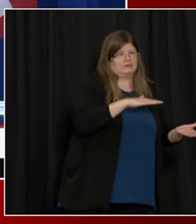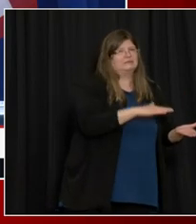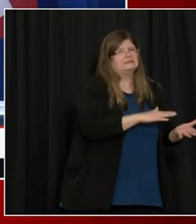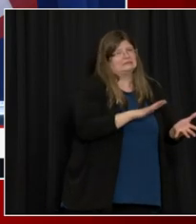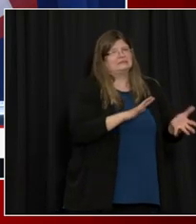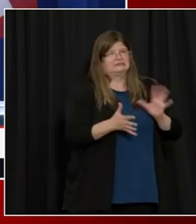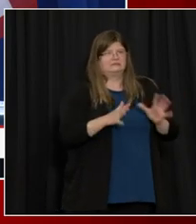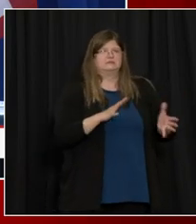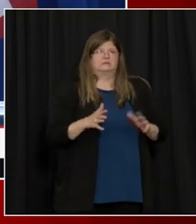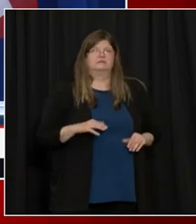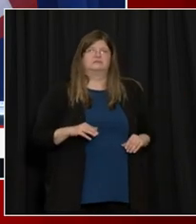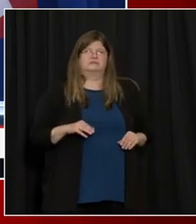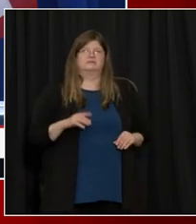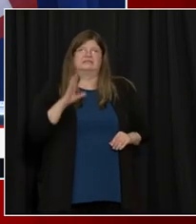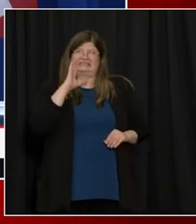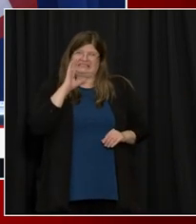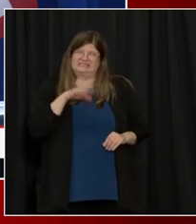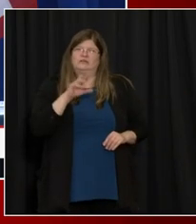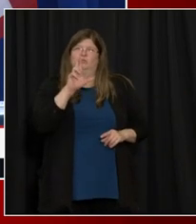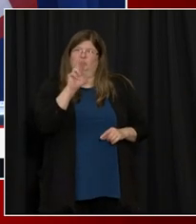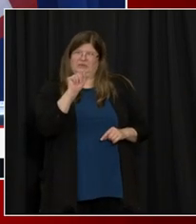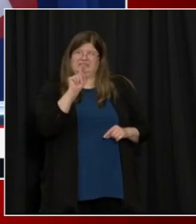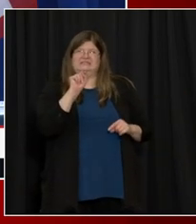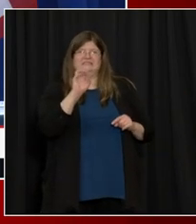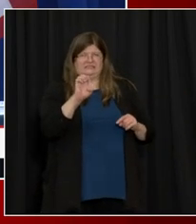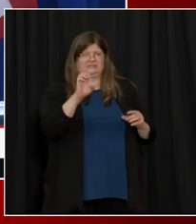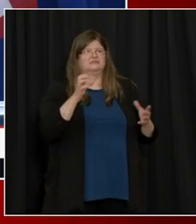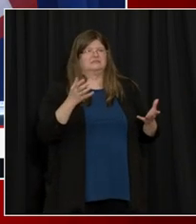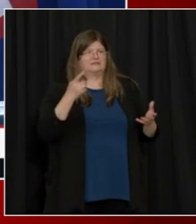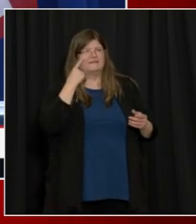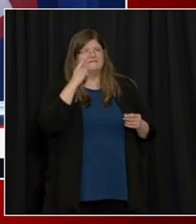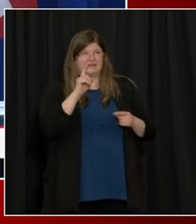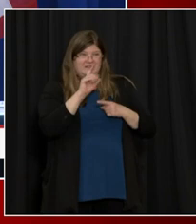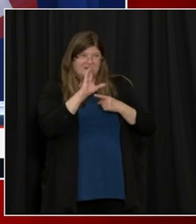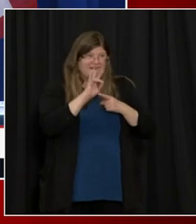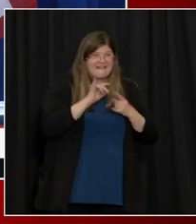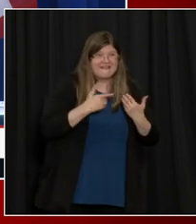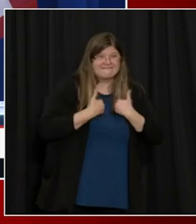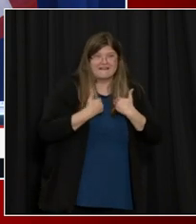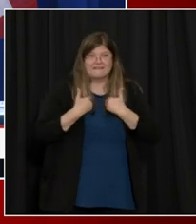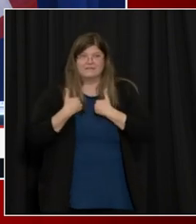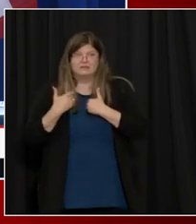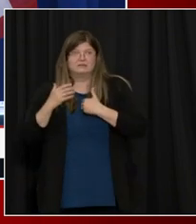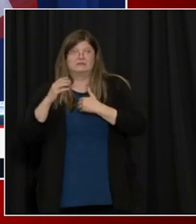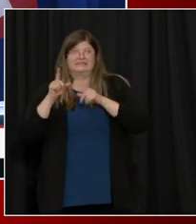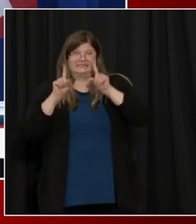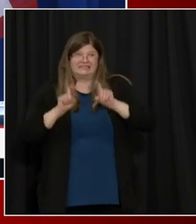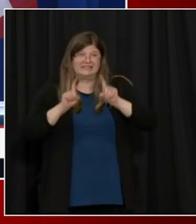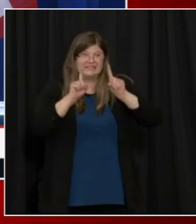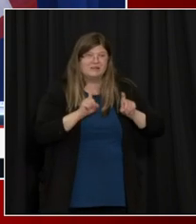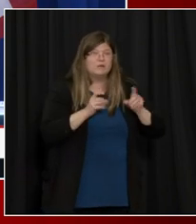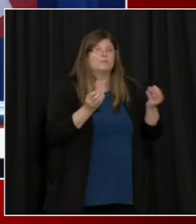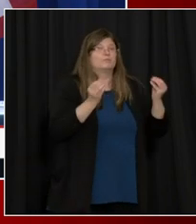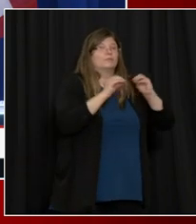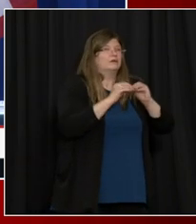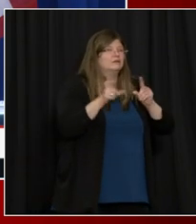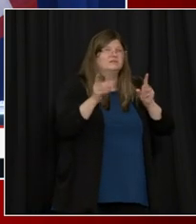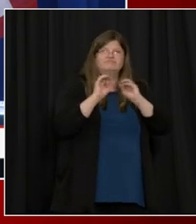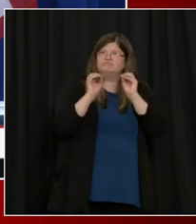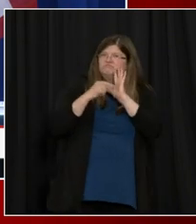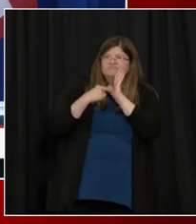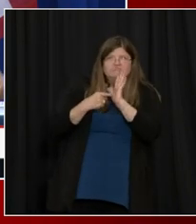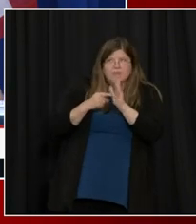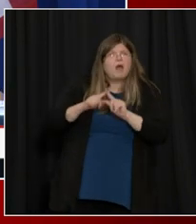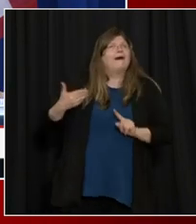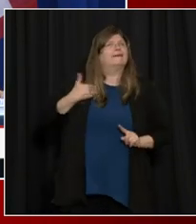rates are largely informed by how much asymptomatic testing you're doing. And as you know, we haven't